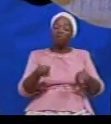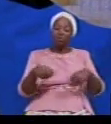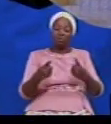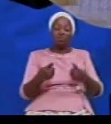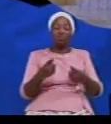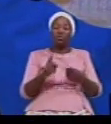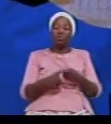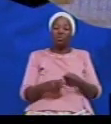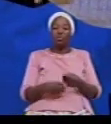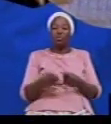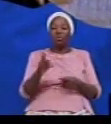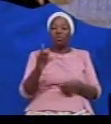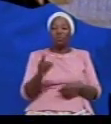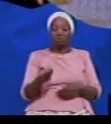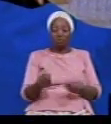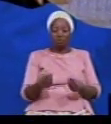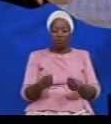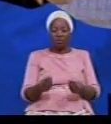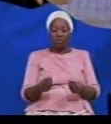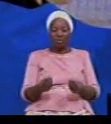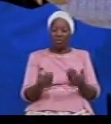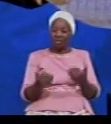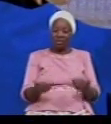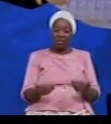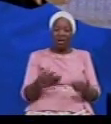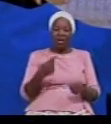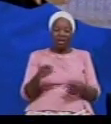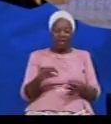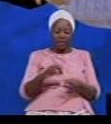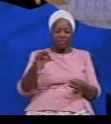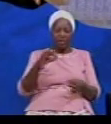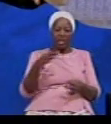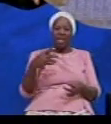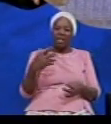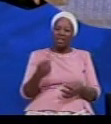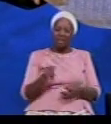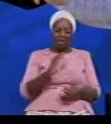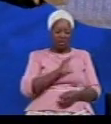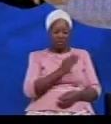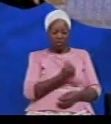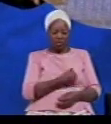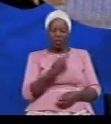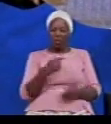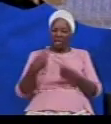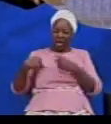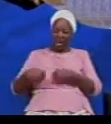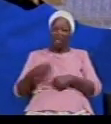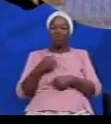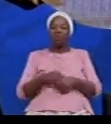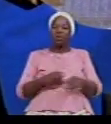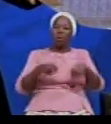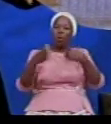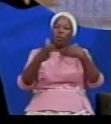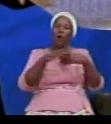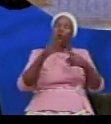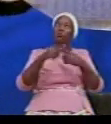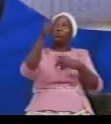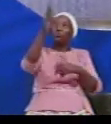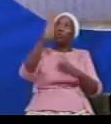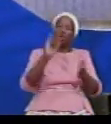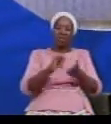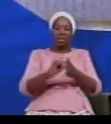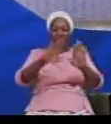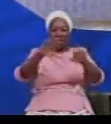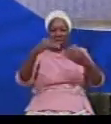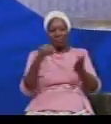dust, the spirit, the soul, the heart will return unto God that gave